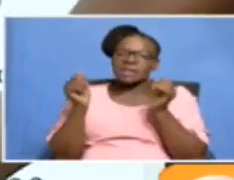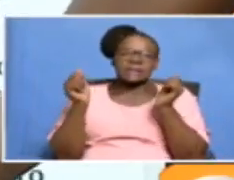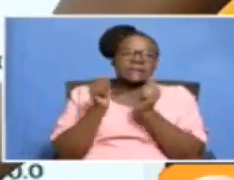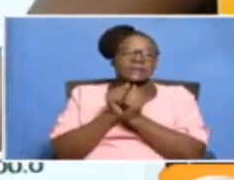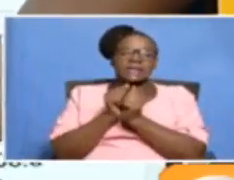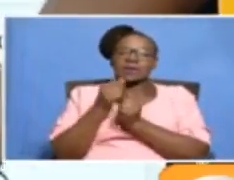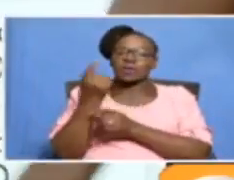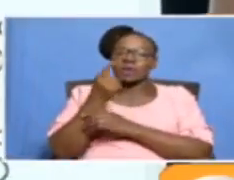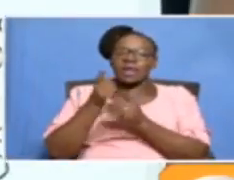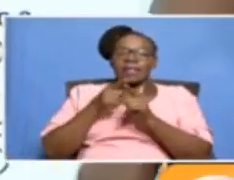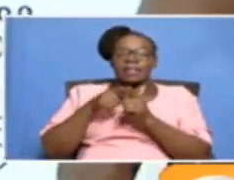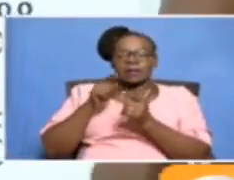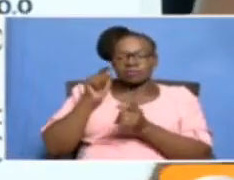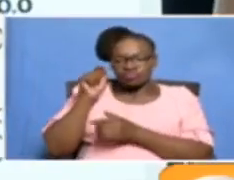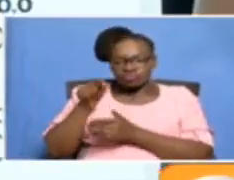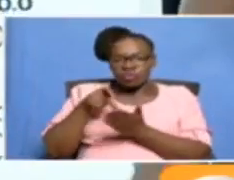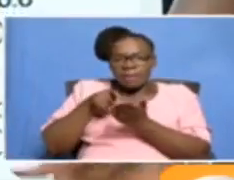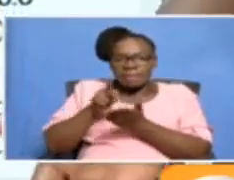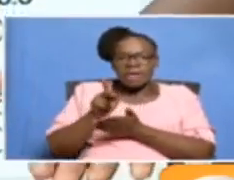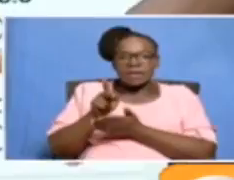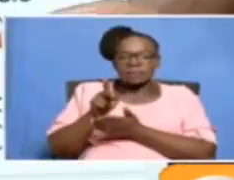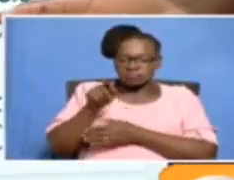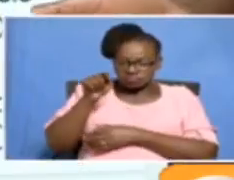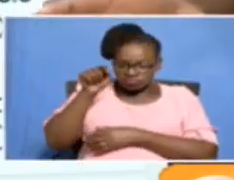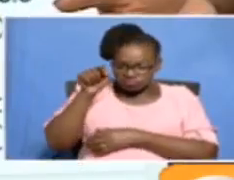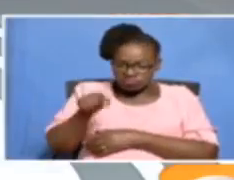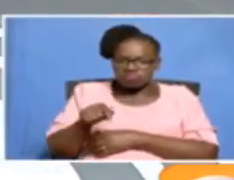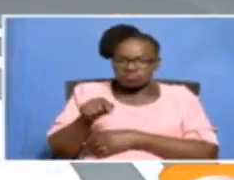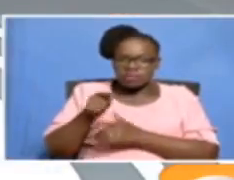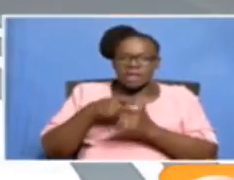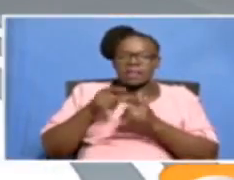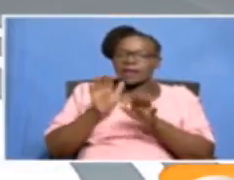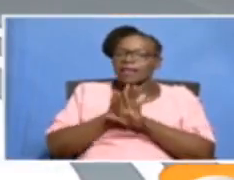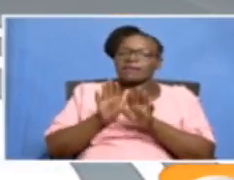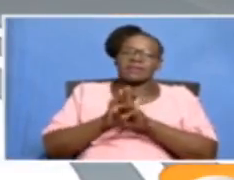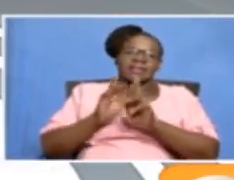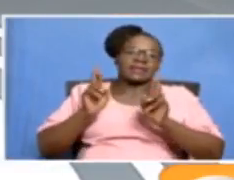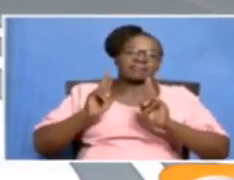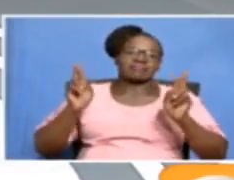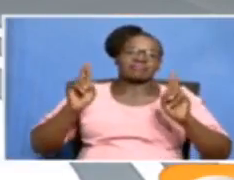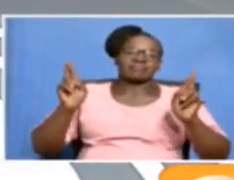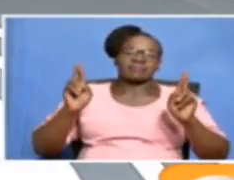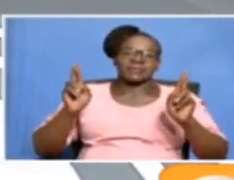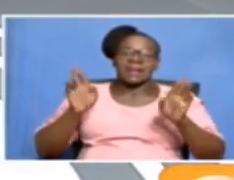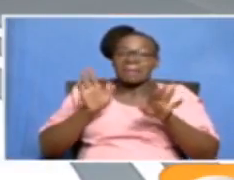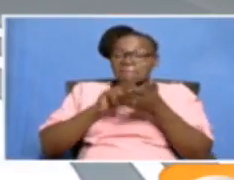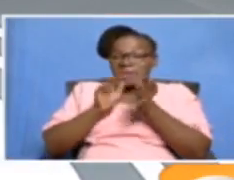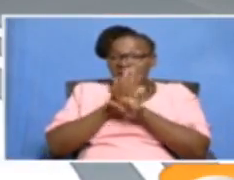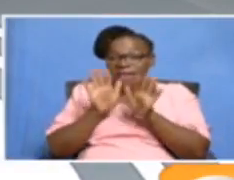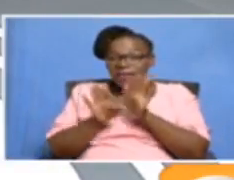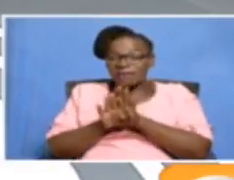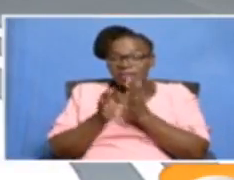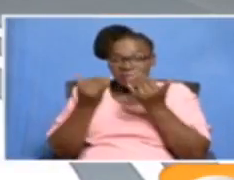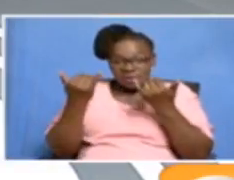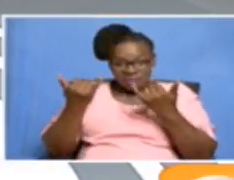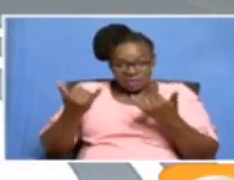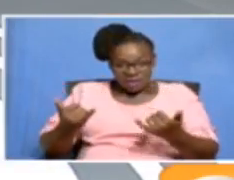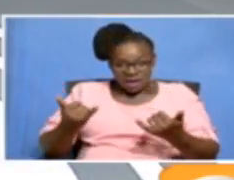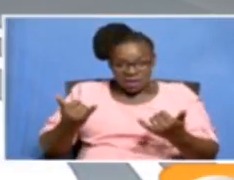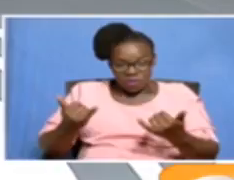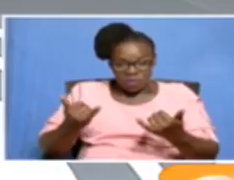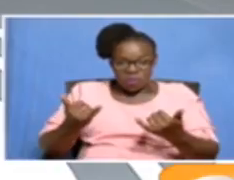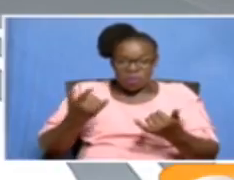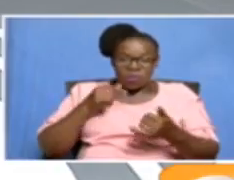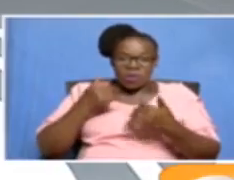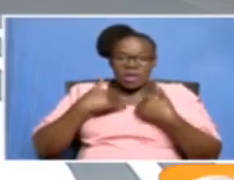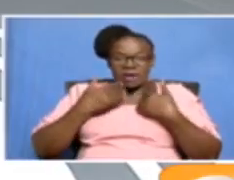then you click pay. That's at the bottom there. And you are good to go. So everything that is right now that we've just had in